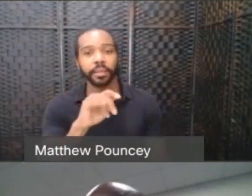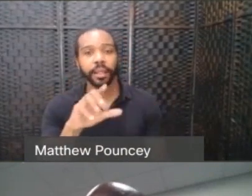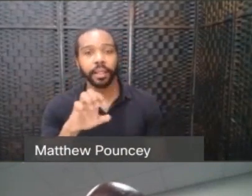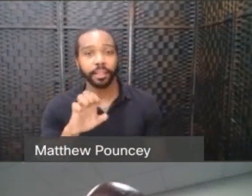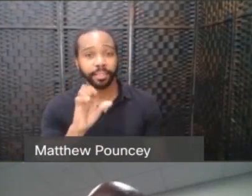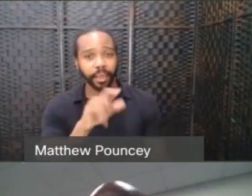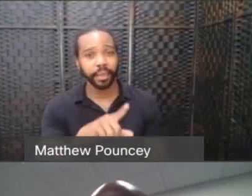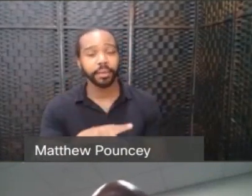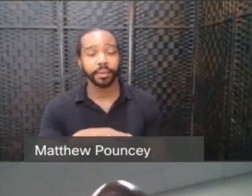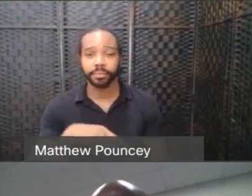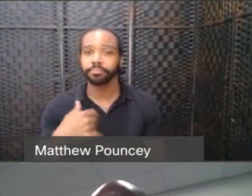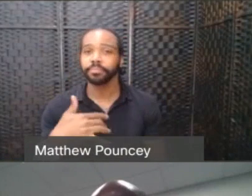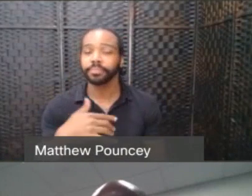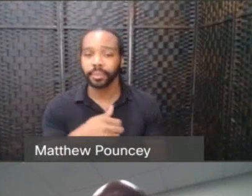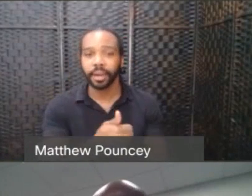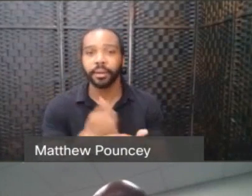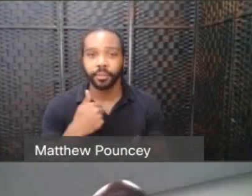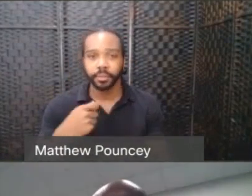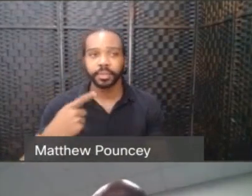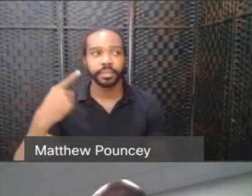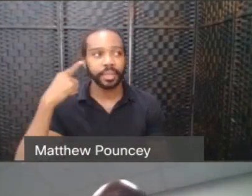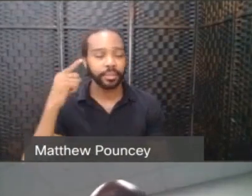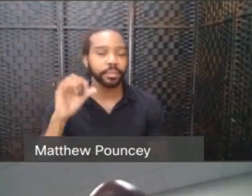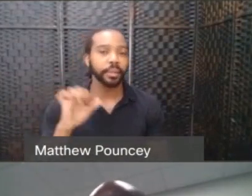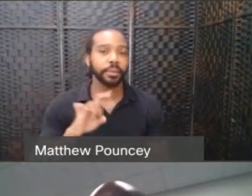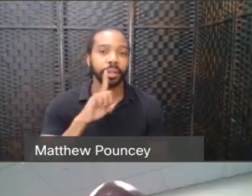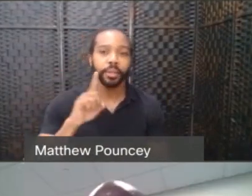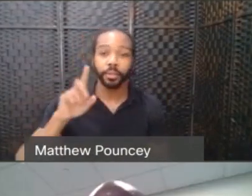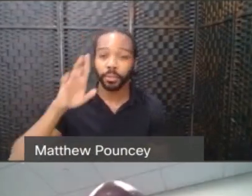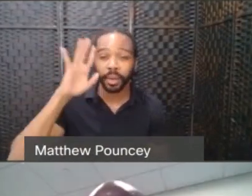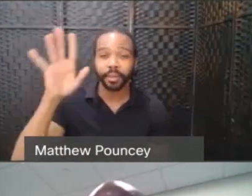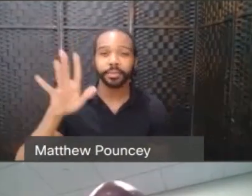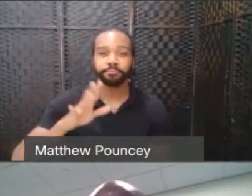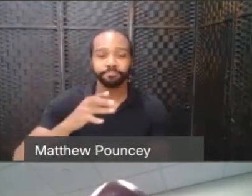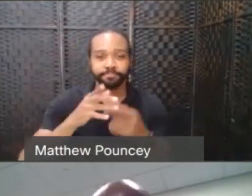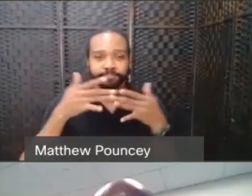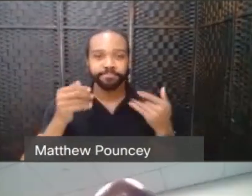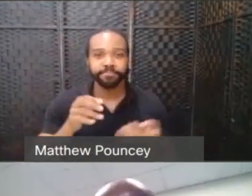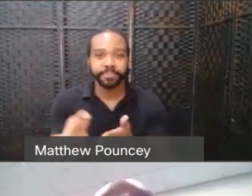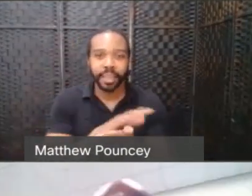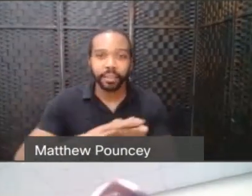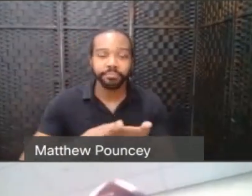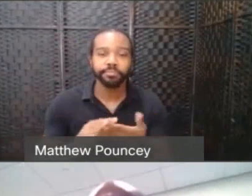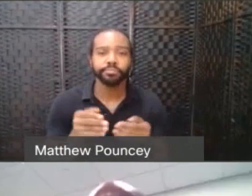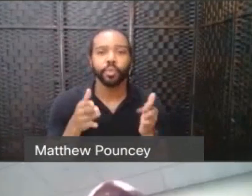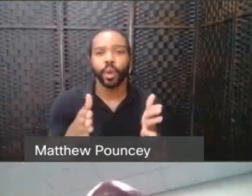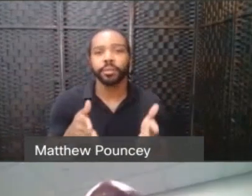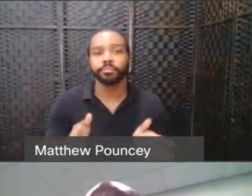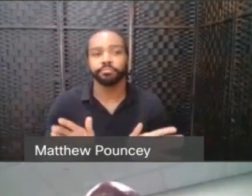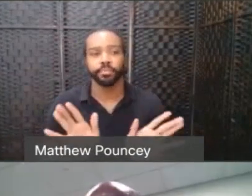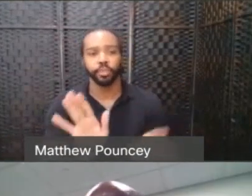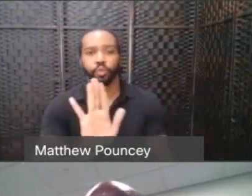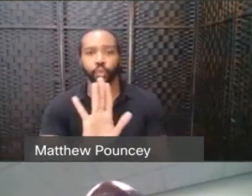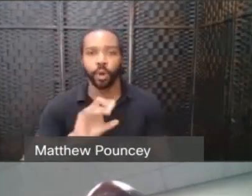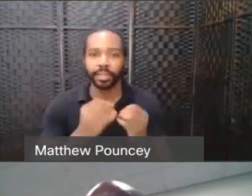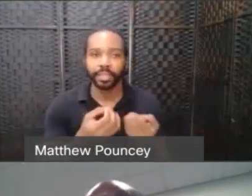most helpful. It sounds like very creative and thoughtful way to try to move your organization forward. Thank